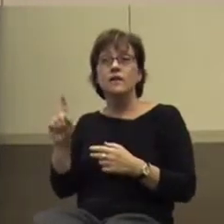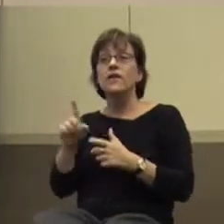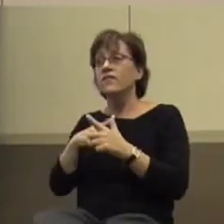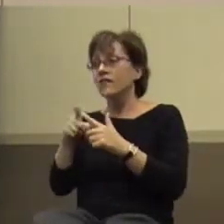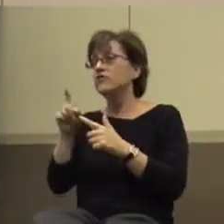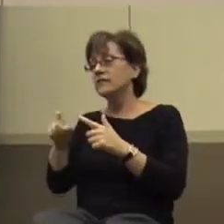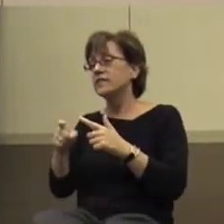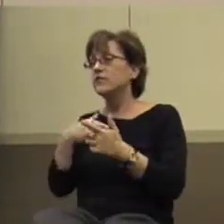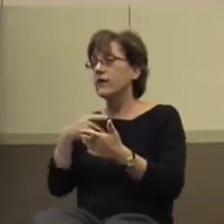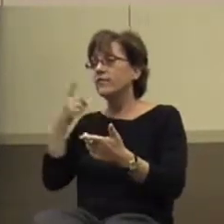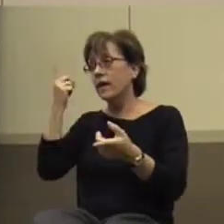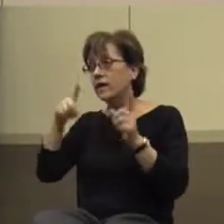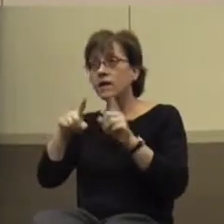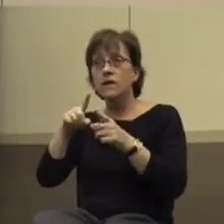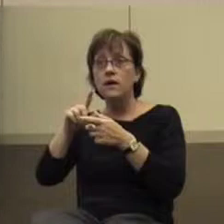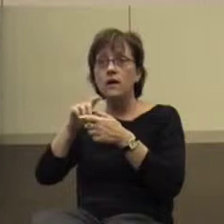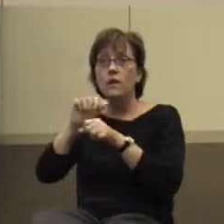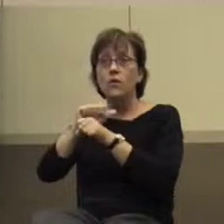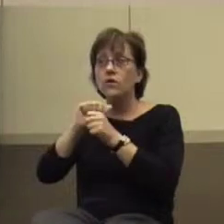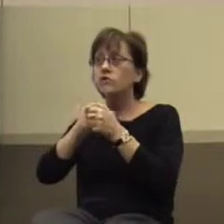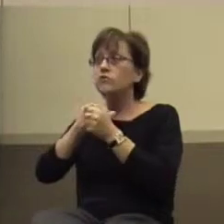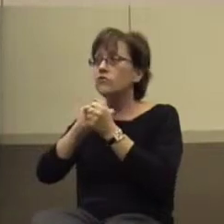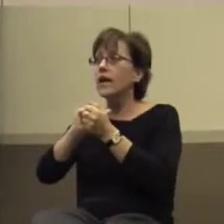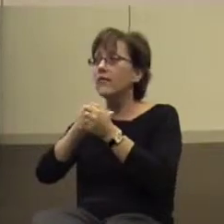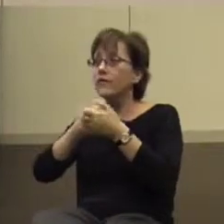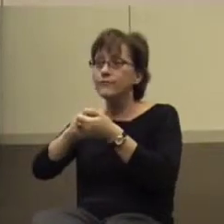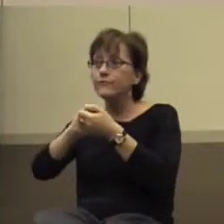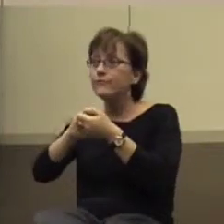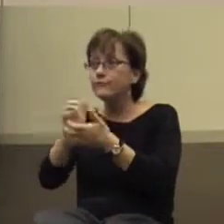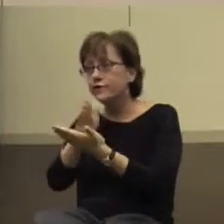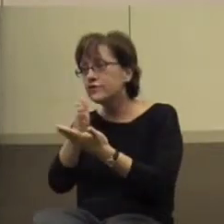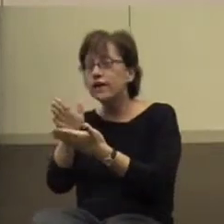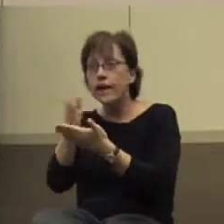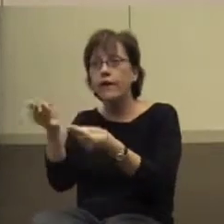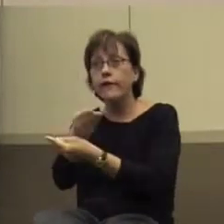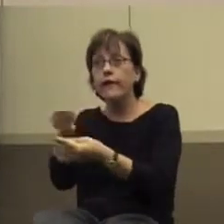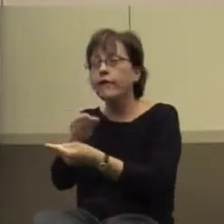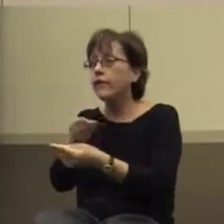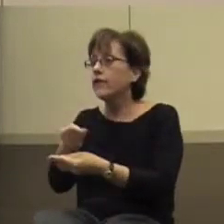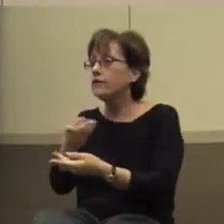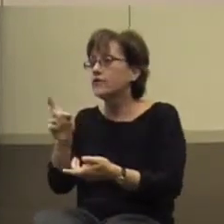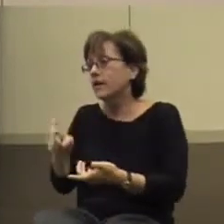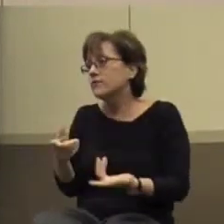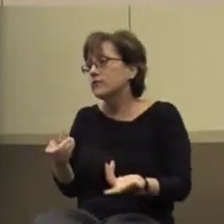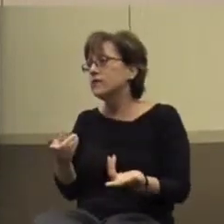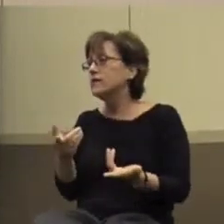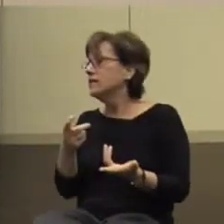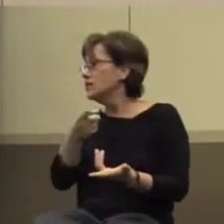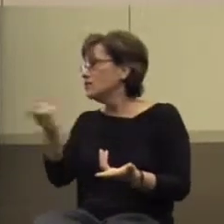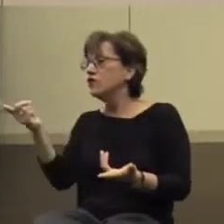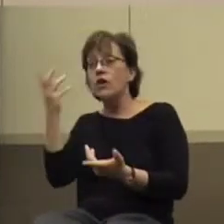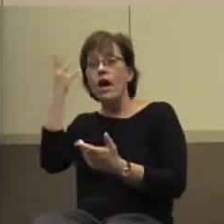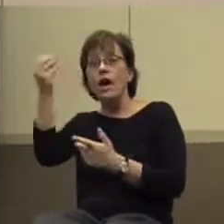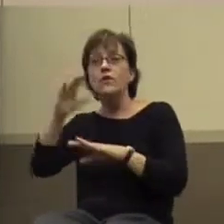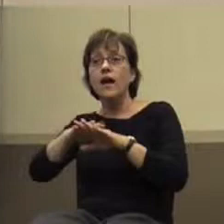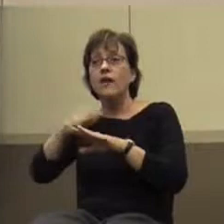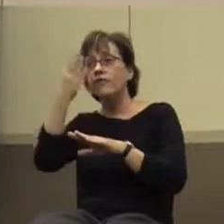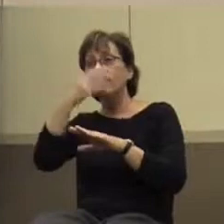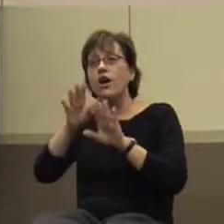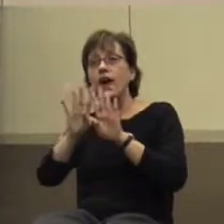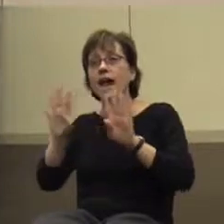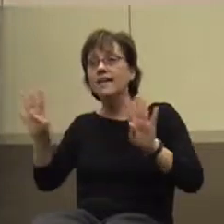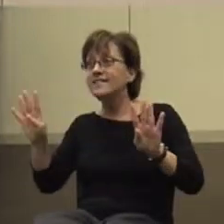to be able to share those resources, because you guys are out on the front lines collecting data and developing plans and monitoring plans,